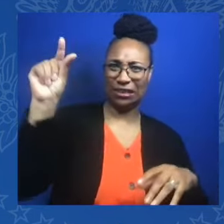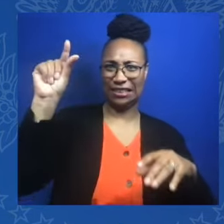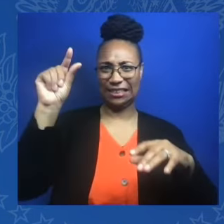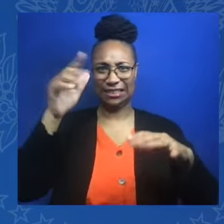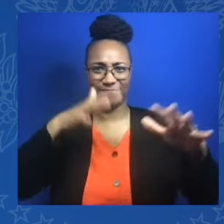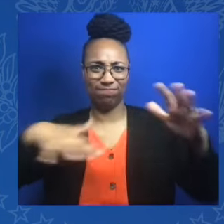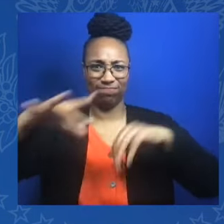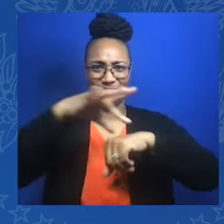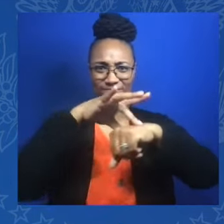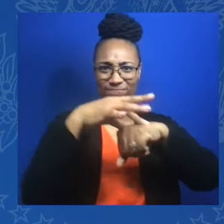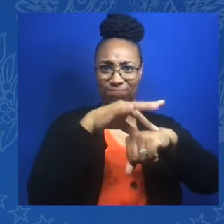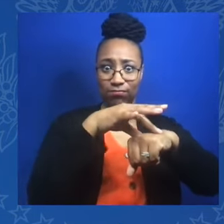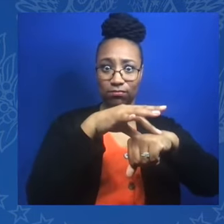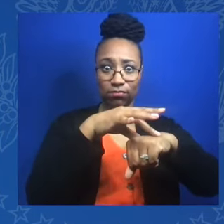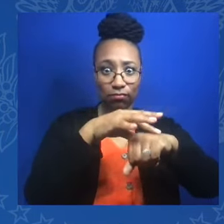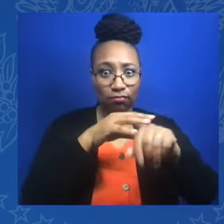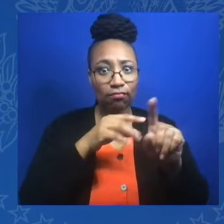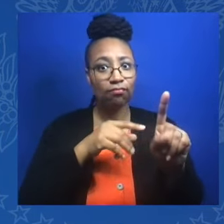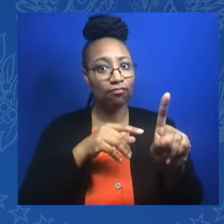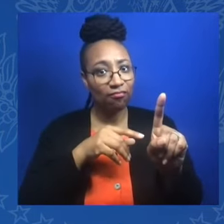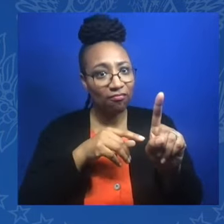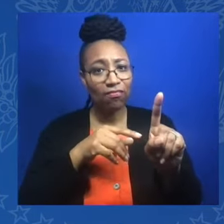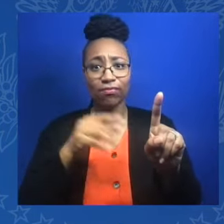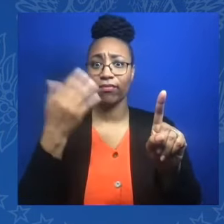d'atteindre 100% d'ici